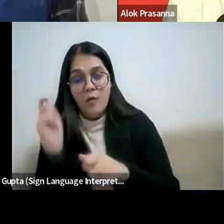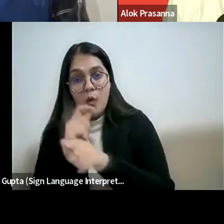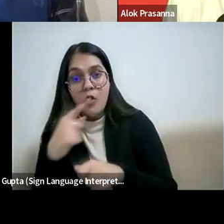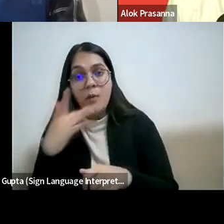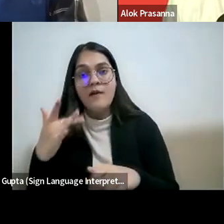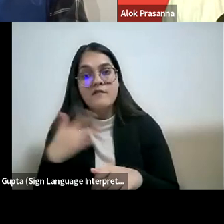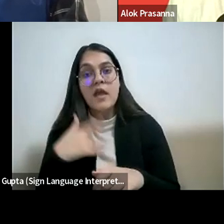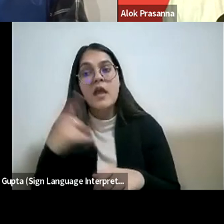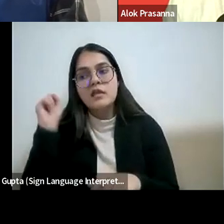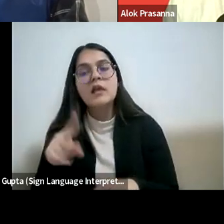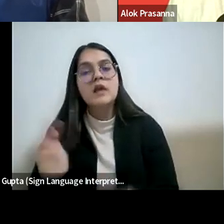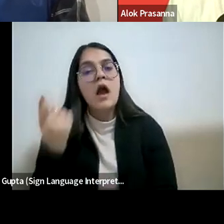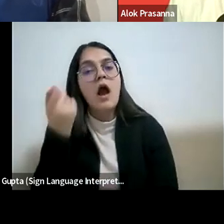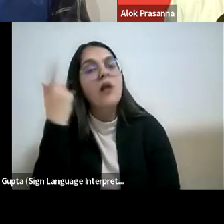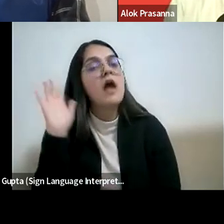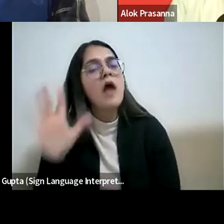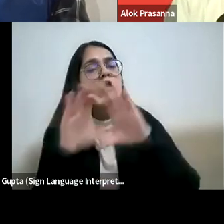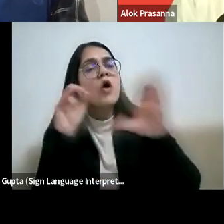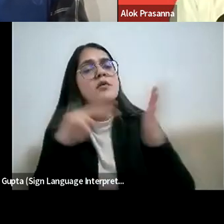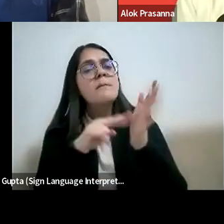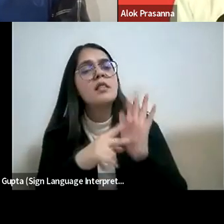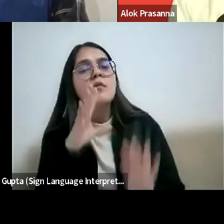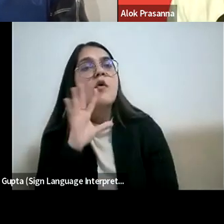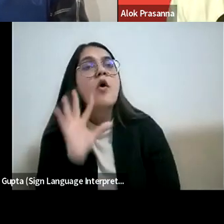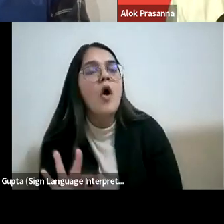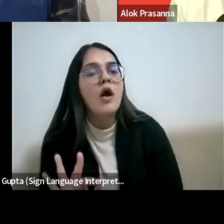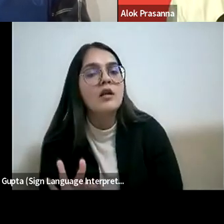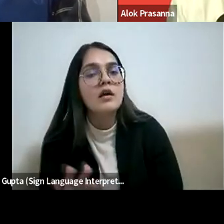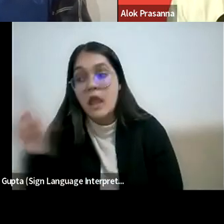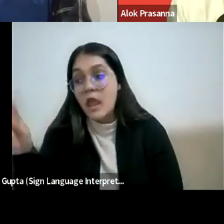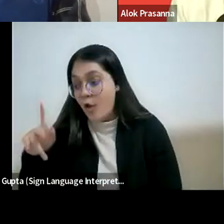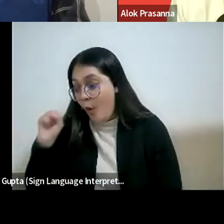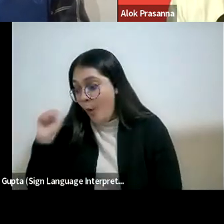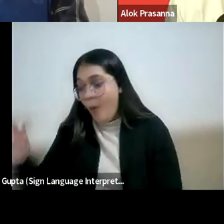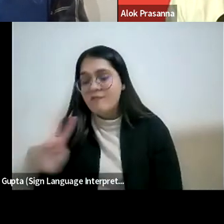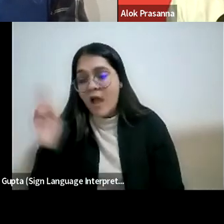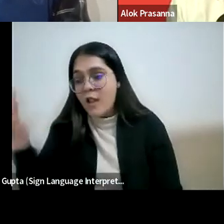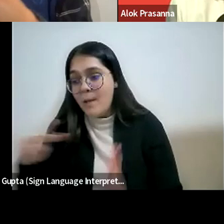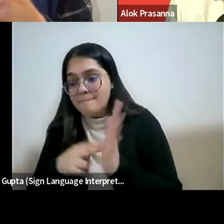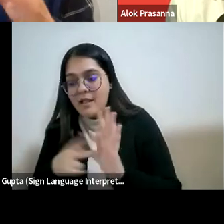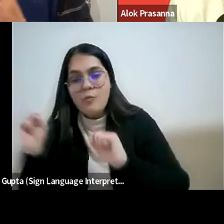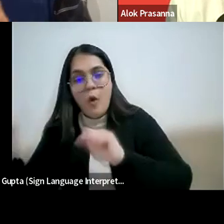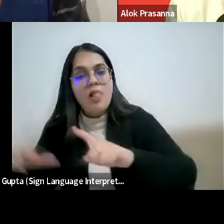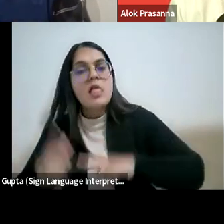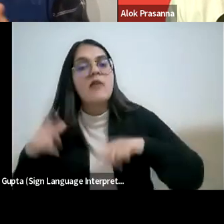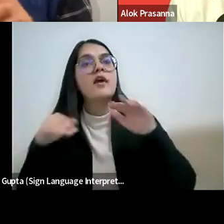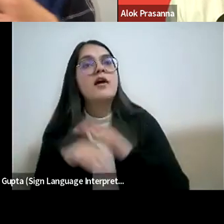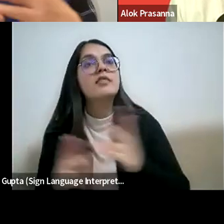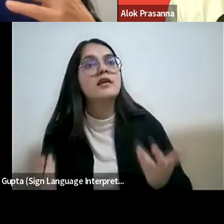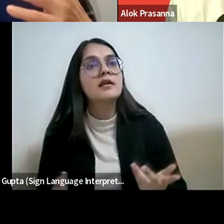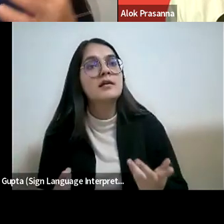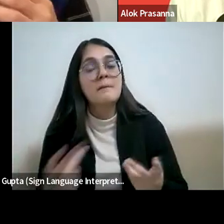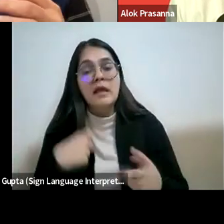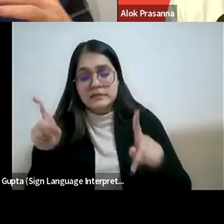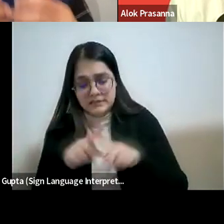people understand the constitution and how much it means to them. And, I still get